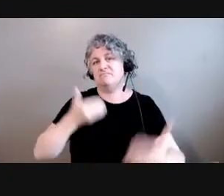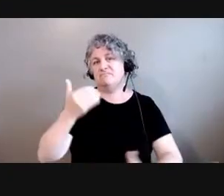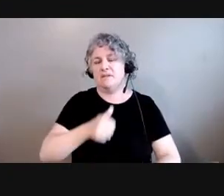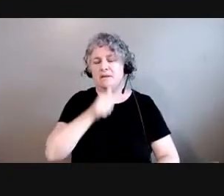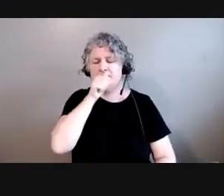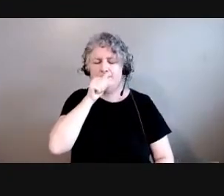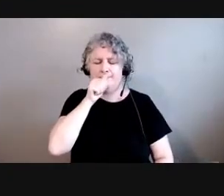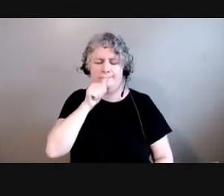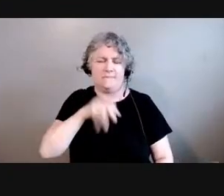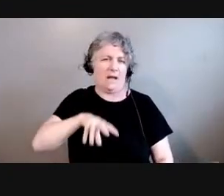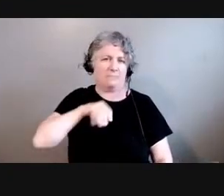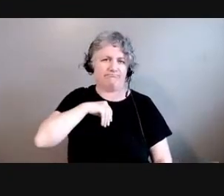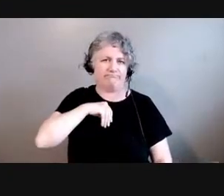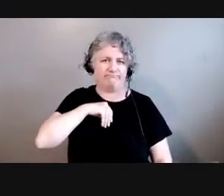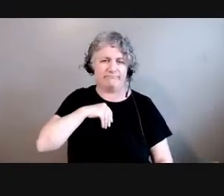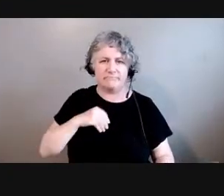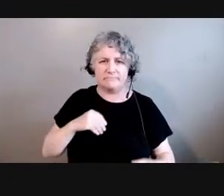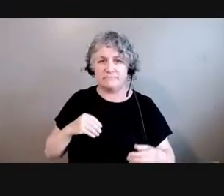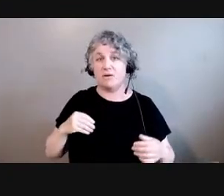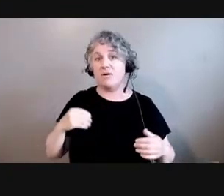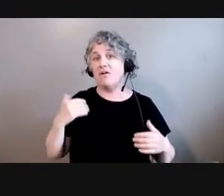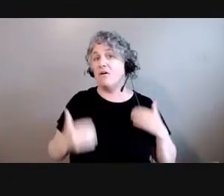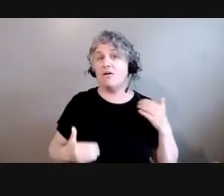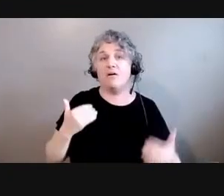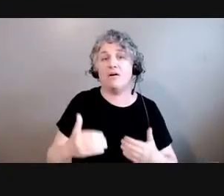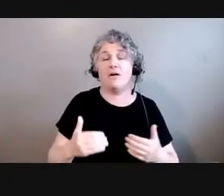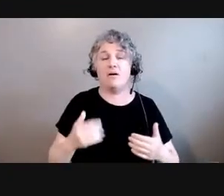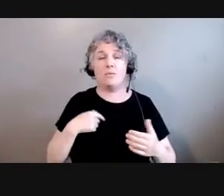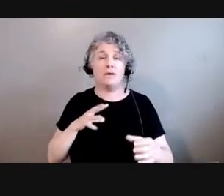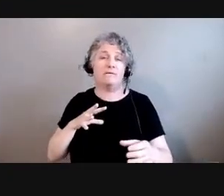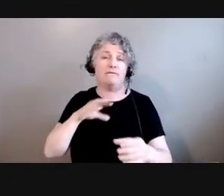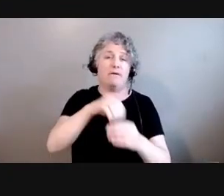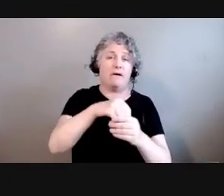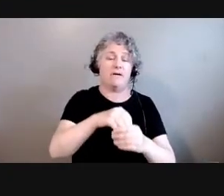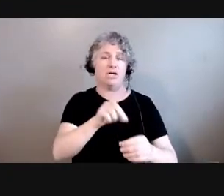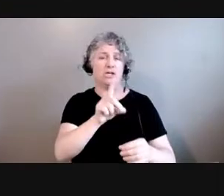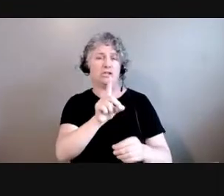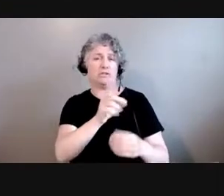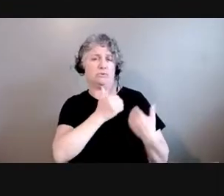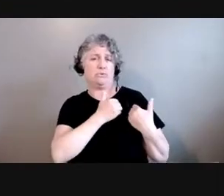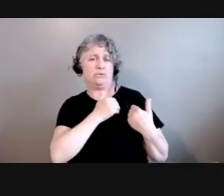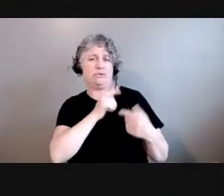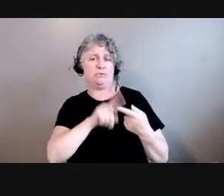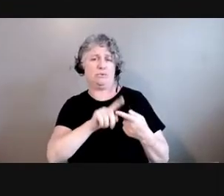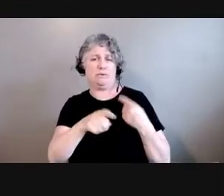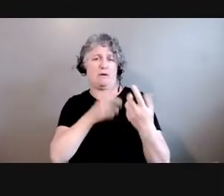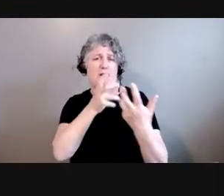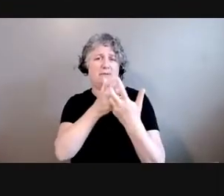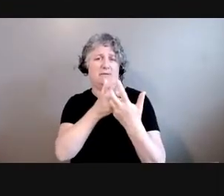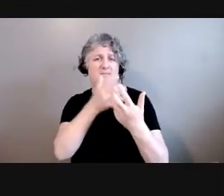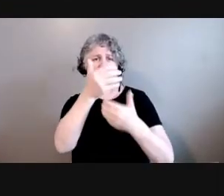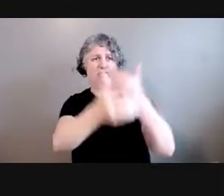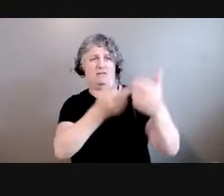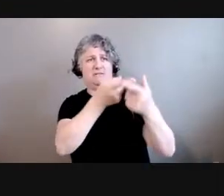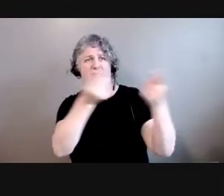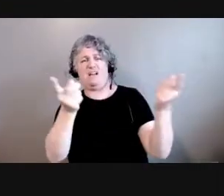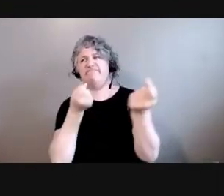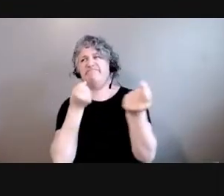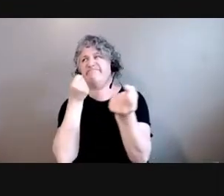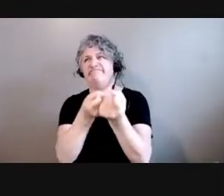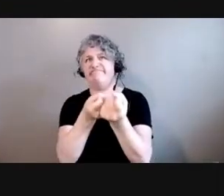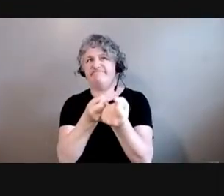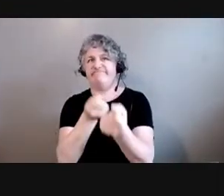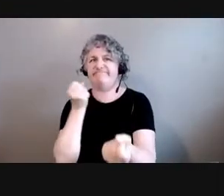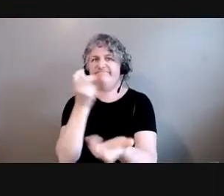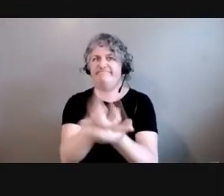it. In doing so, we participate in the duty to accommodate process. And by doing so, we legitimize it. And by legitimizing it, we